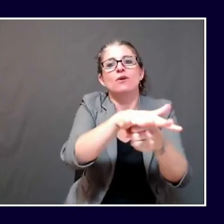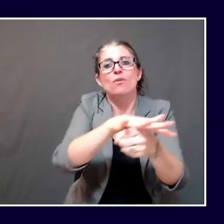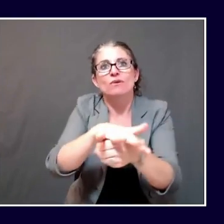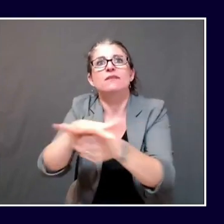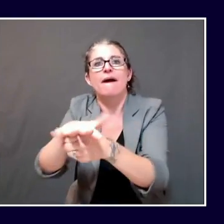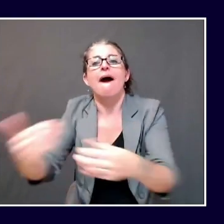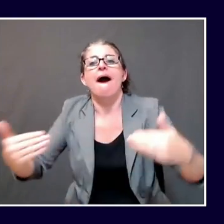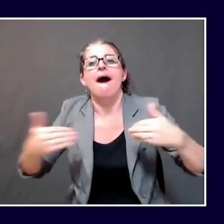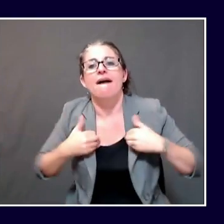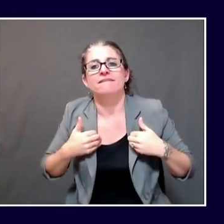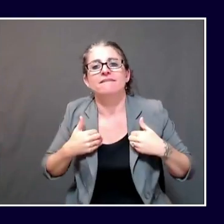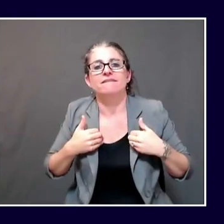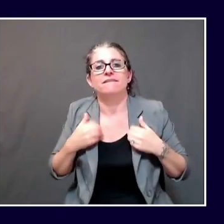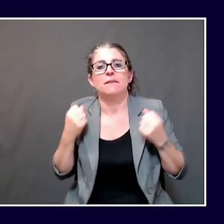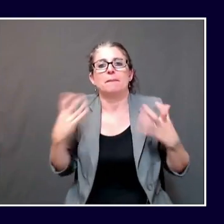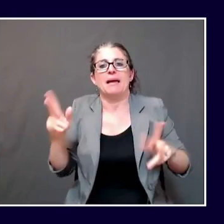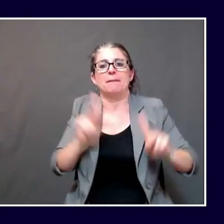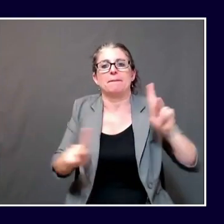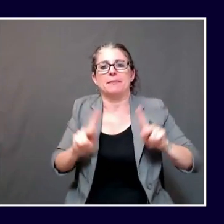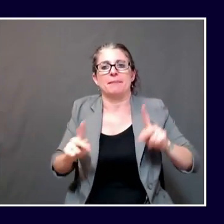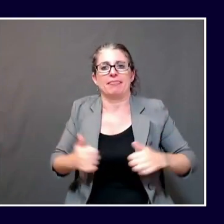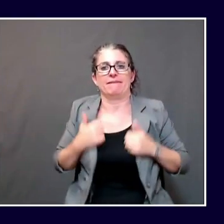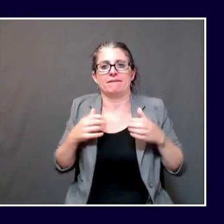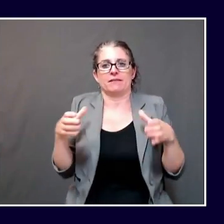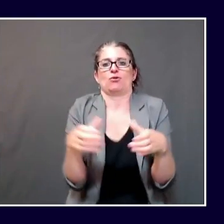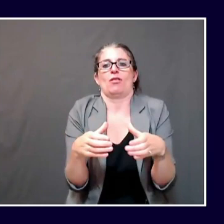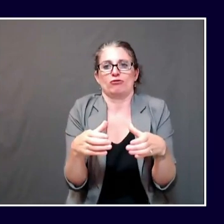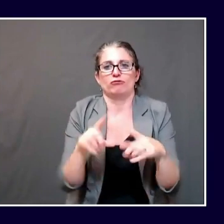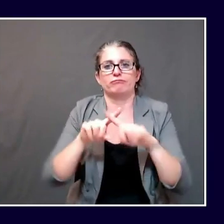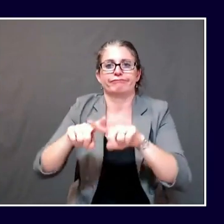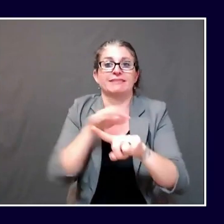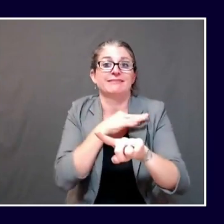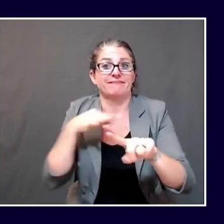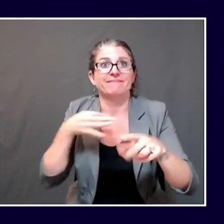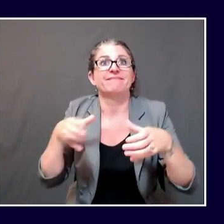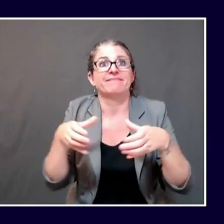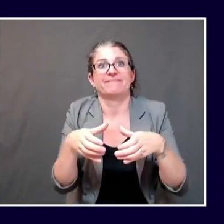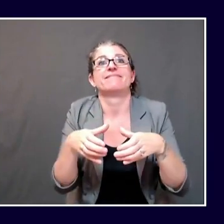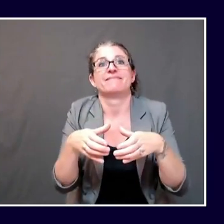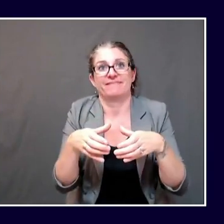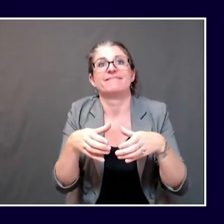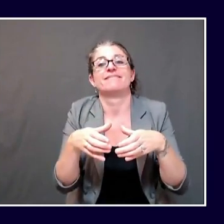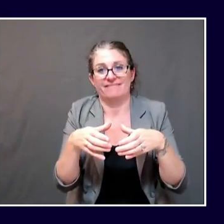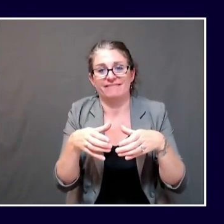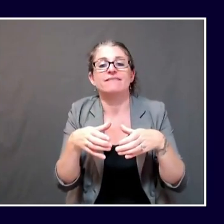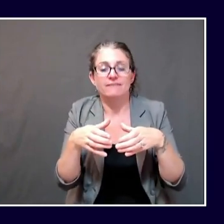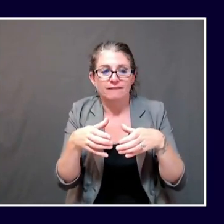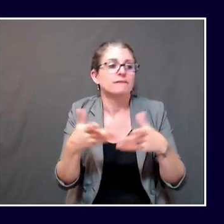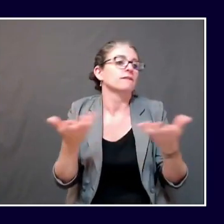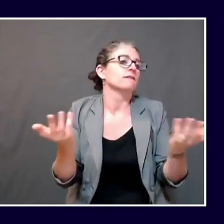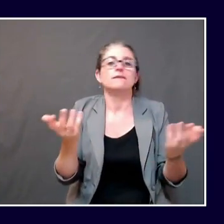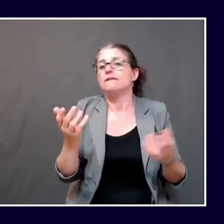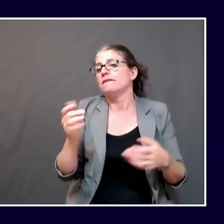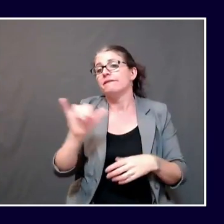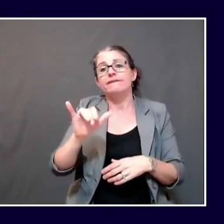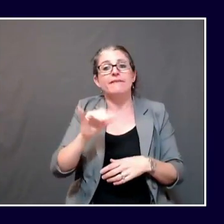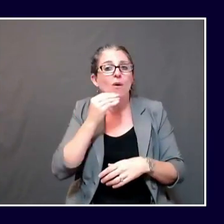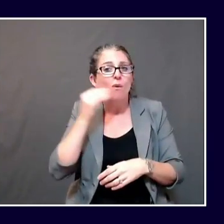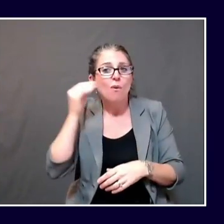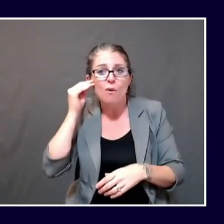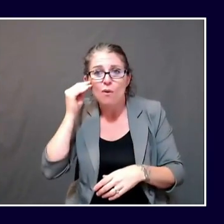This tailored clinical consultation will reduce the risk of infections among Maine people who are highly susceptible to this